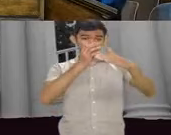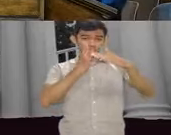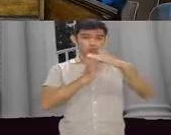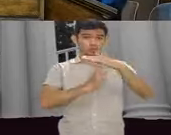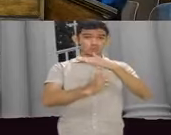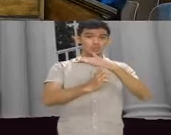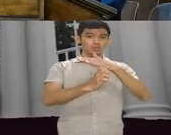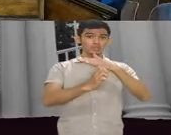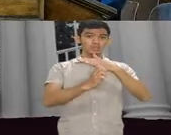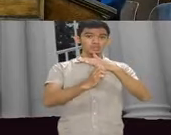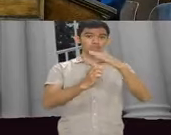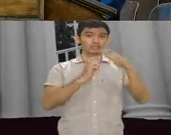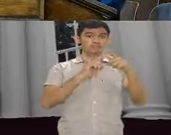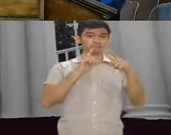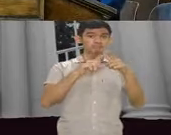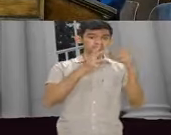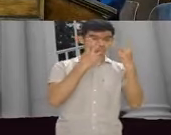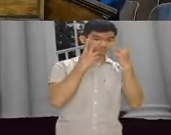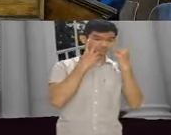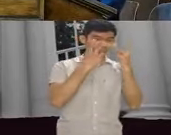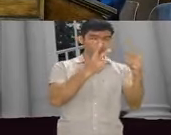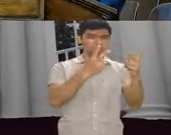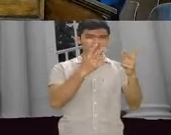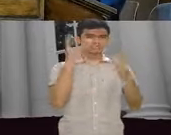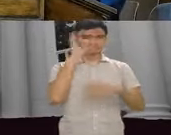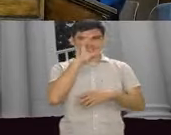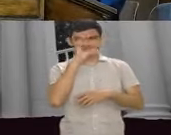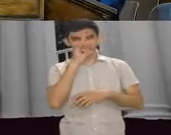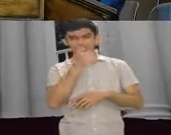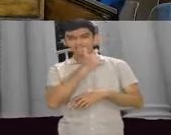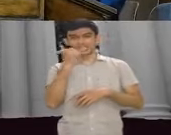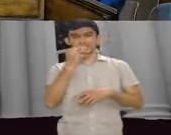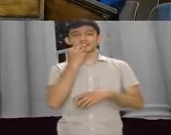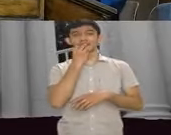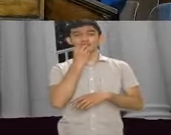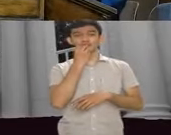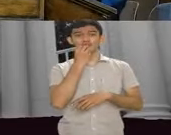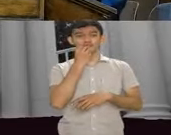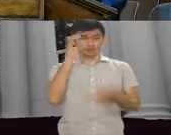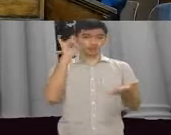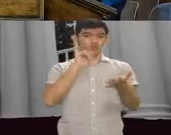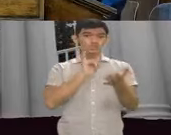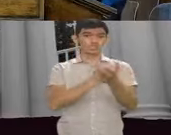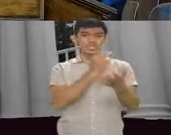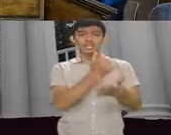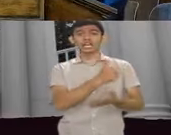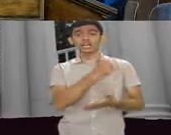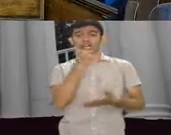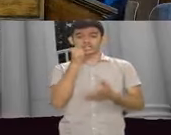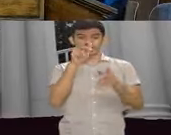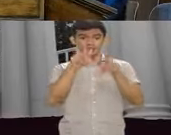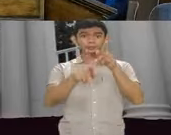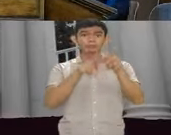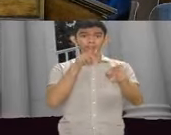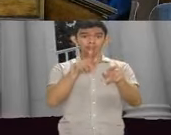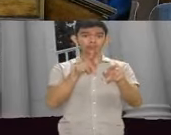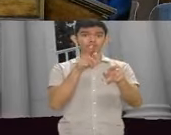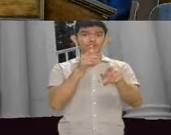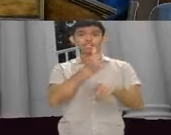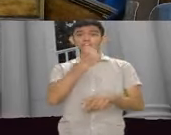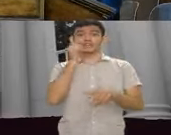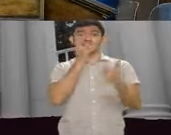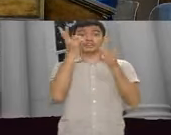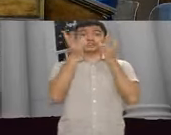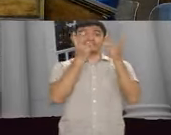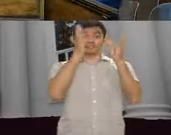in. You had to look for extra food. You had to look for things that you could be able to take care of the guests that were coming. And it took